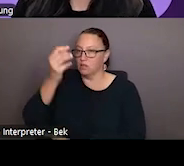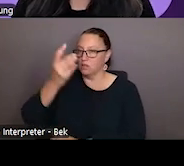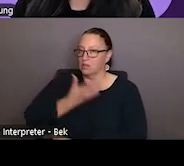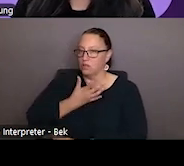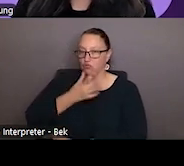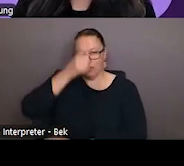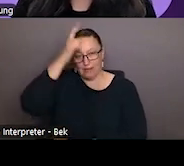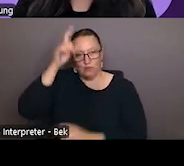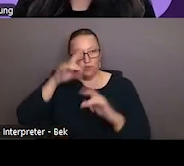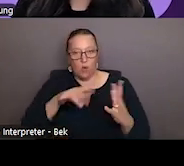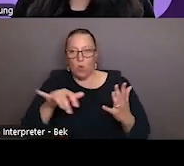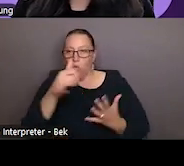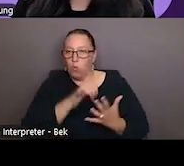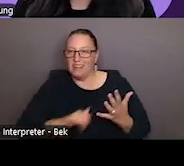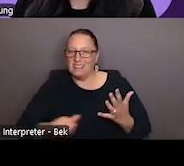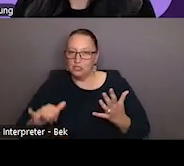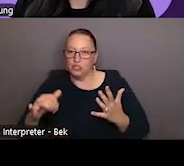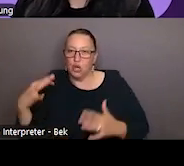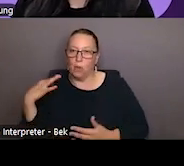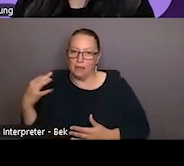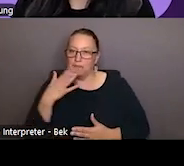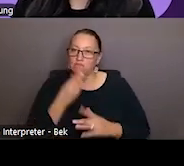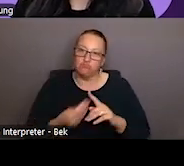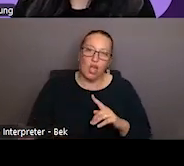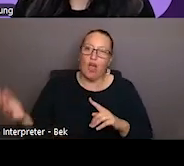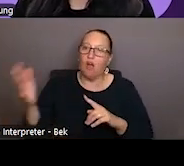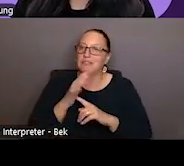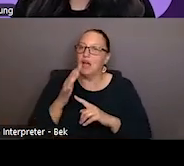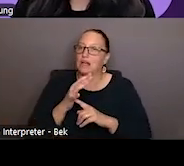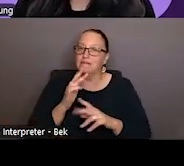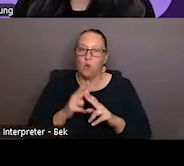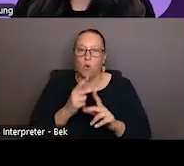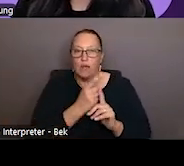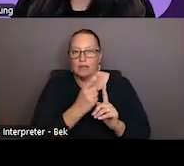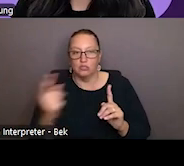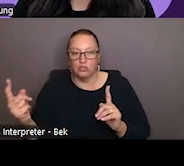on which nominees to prioritise as a shortlist for each category.